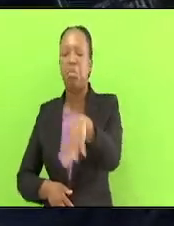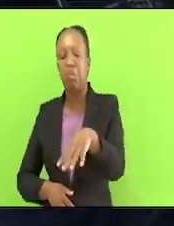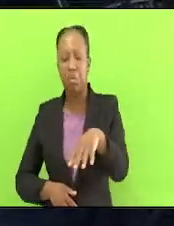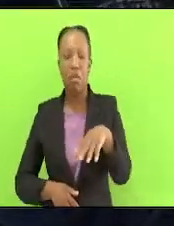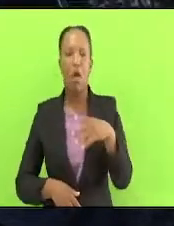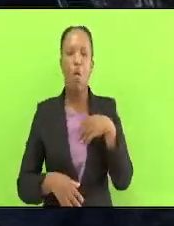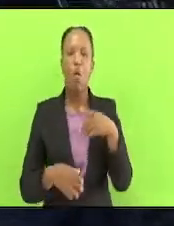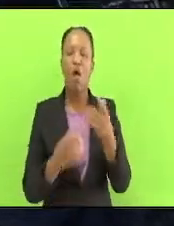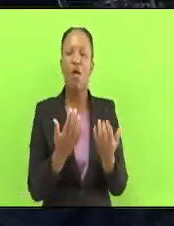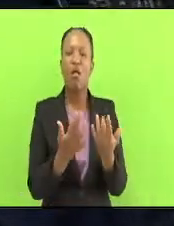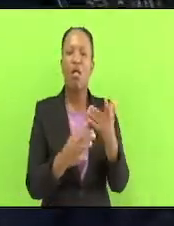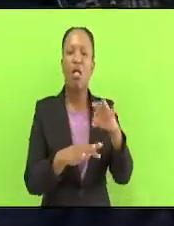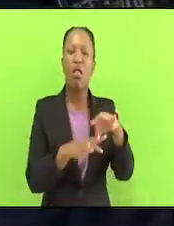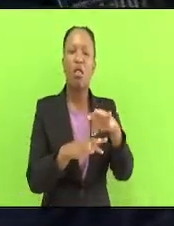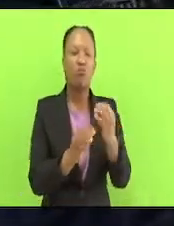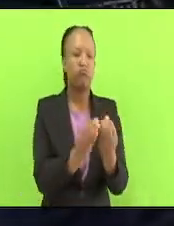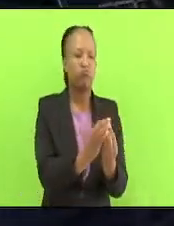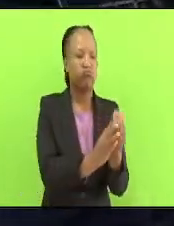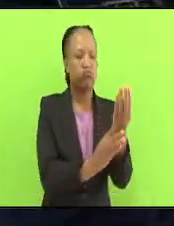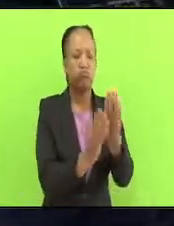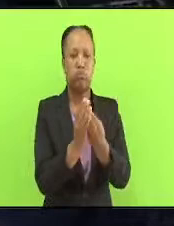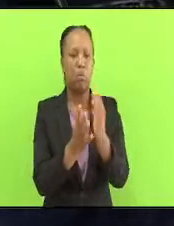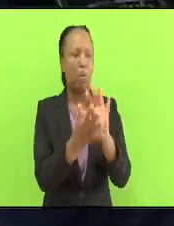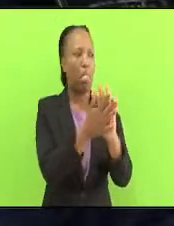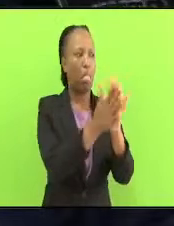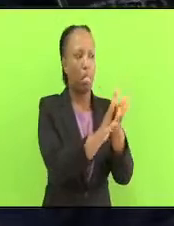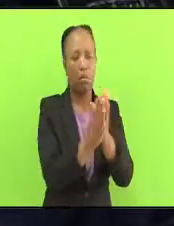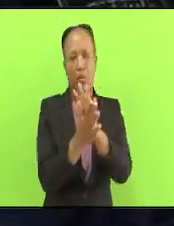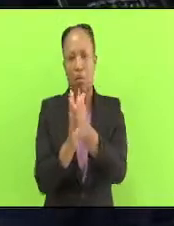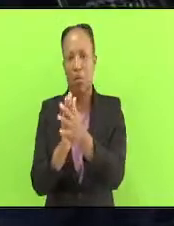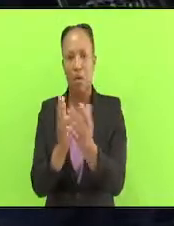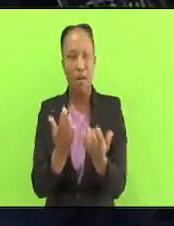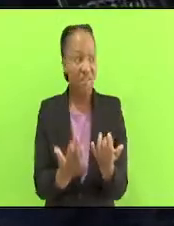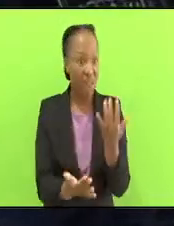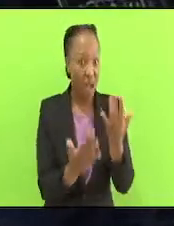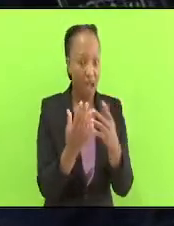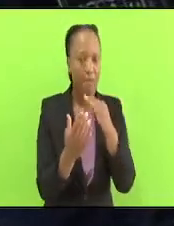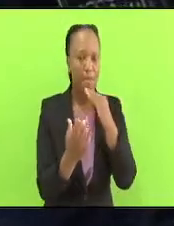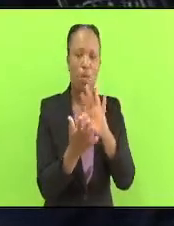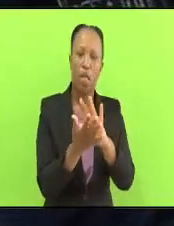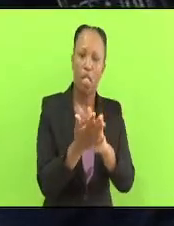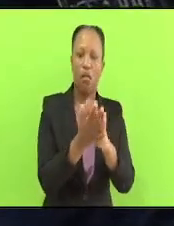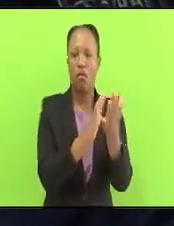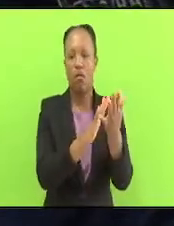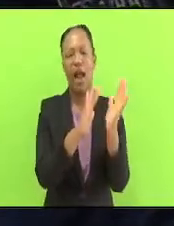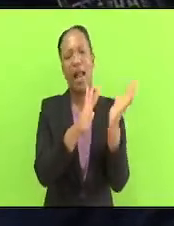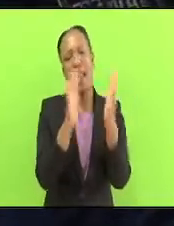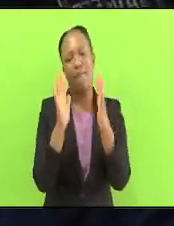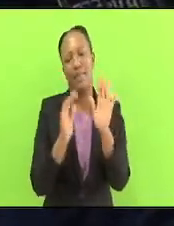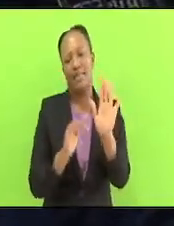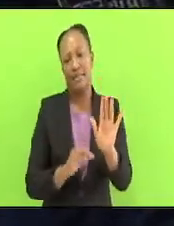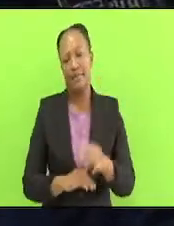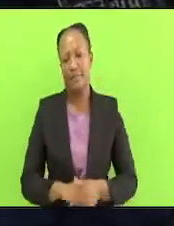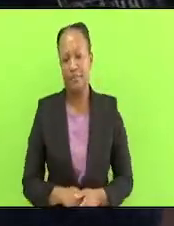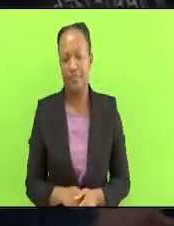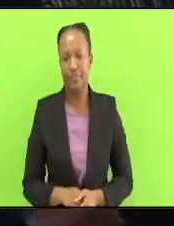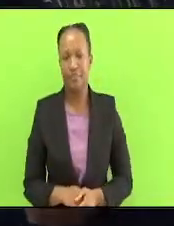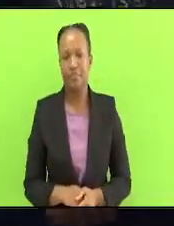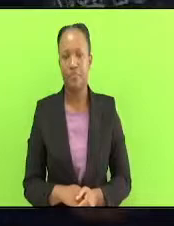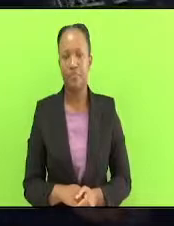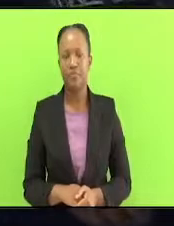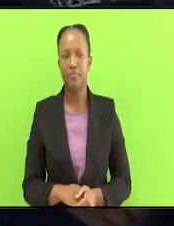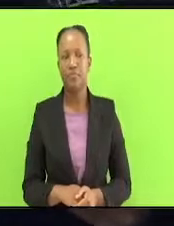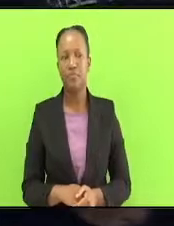gore go latlhela distompi tse re ira mollo re kgotlhela climate change ya rona e. And some of us have been just walking